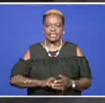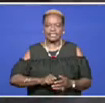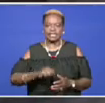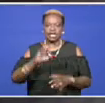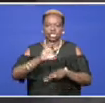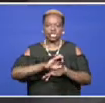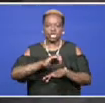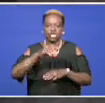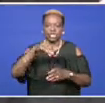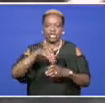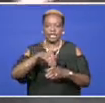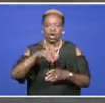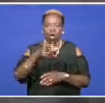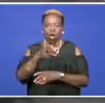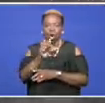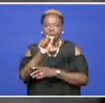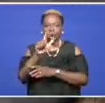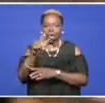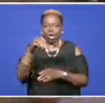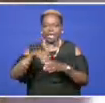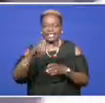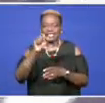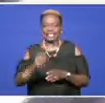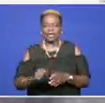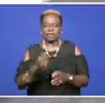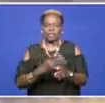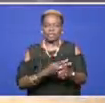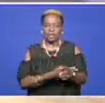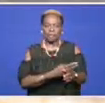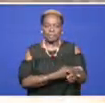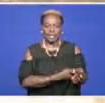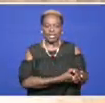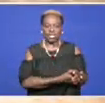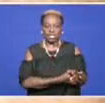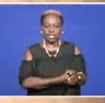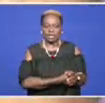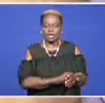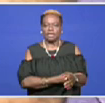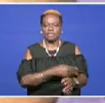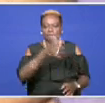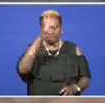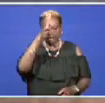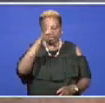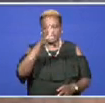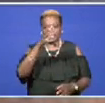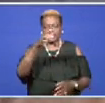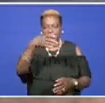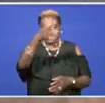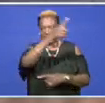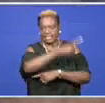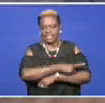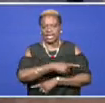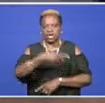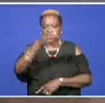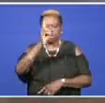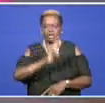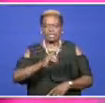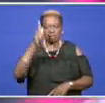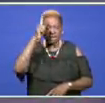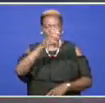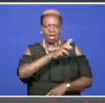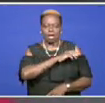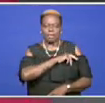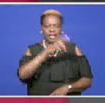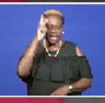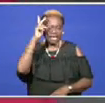Leading men were rewarded for their role in community building. Father's Day honorees Domaine Holbrook, Kendrick Roll, and Reverend Linda